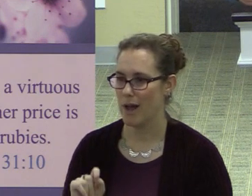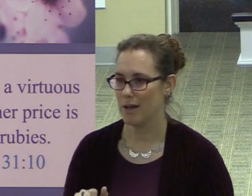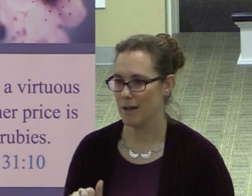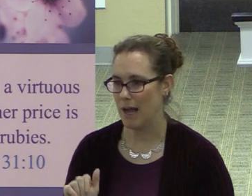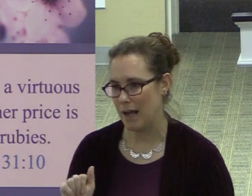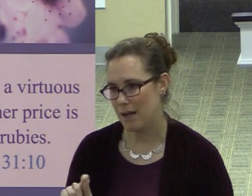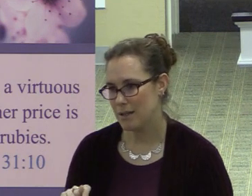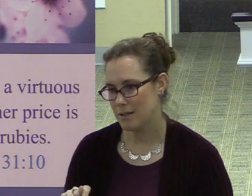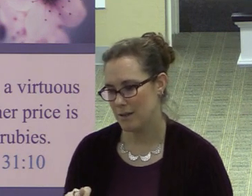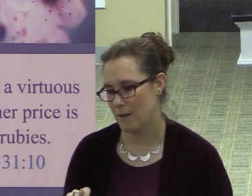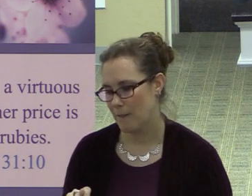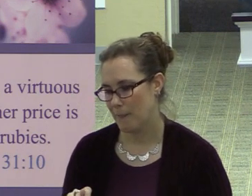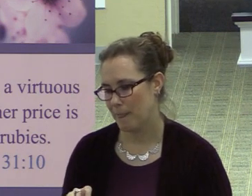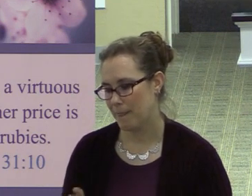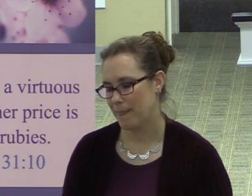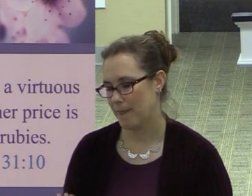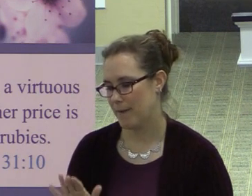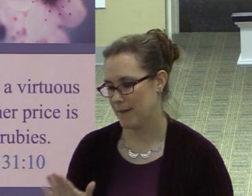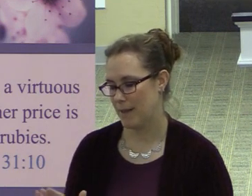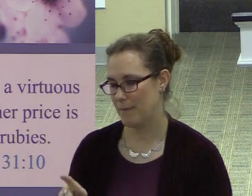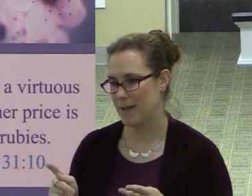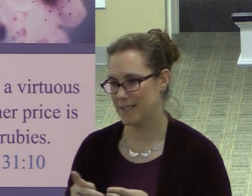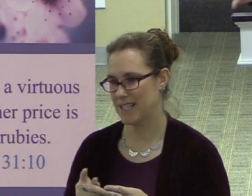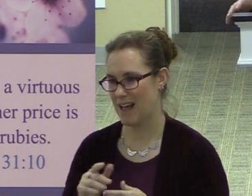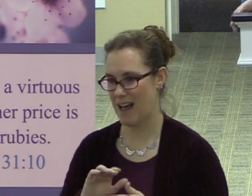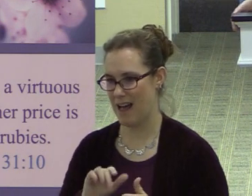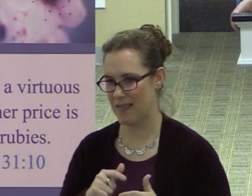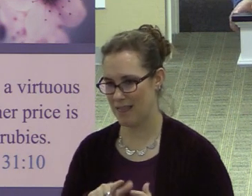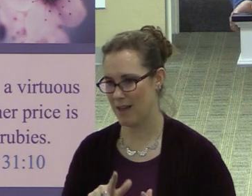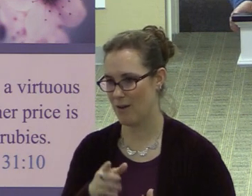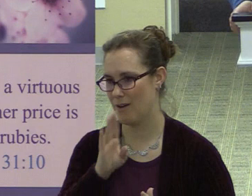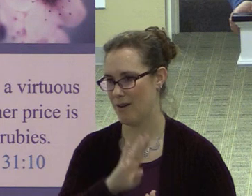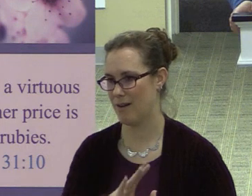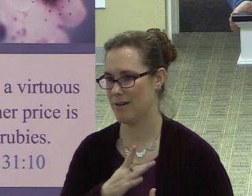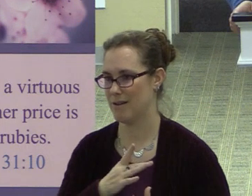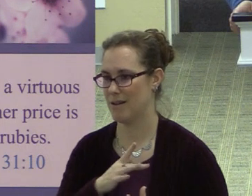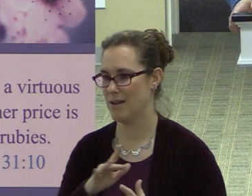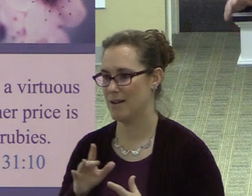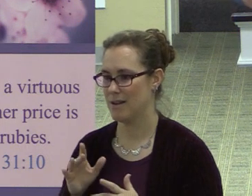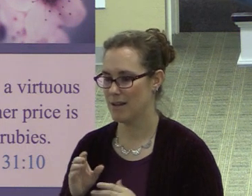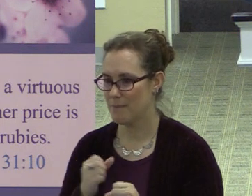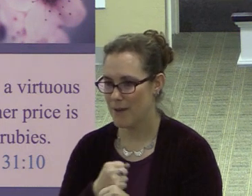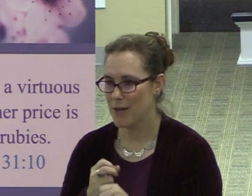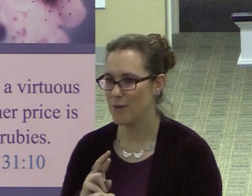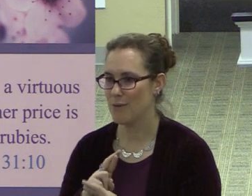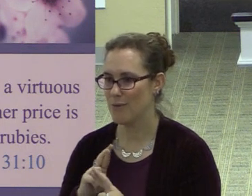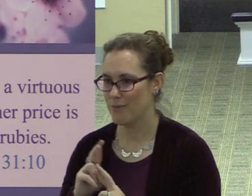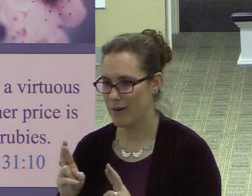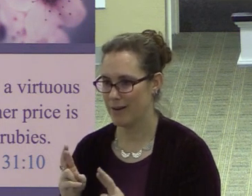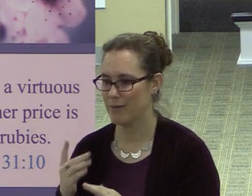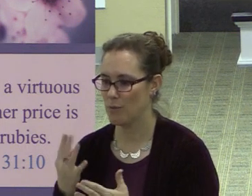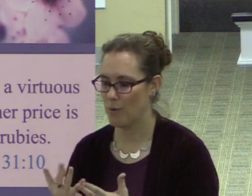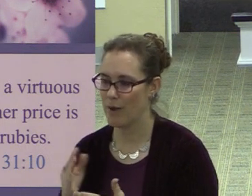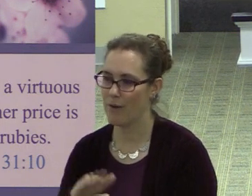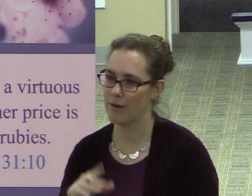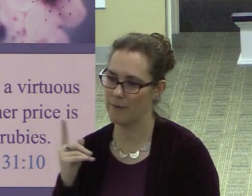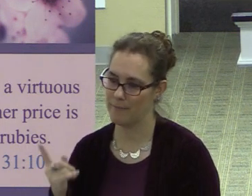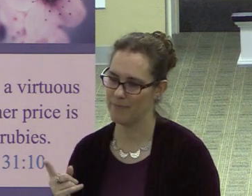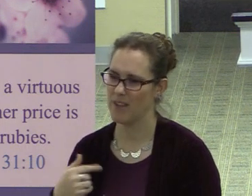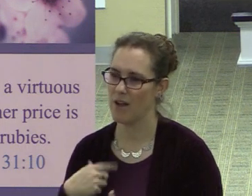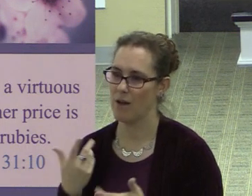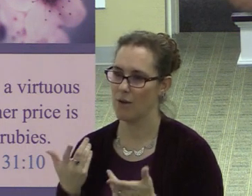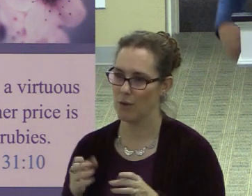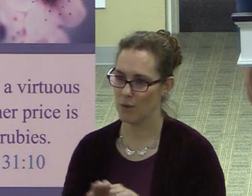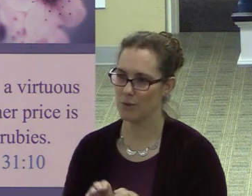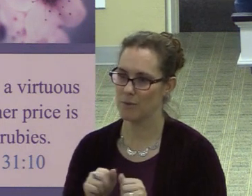And you can use that belt to allow God to condition you to wait on Him. When I'll finish with this. I'll close with this.